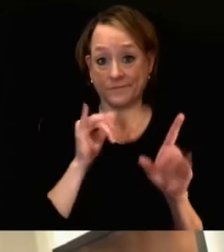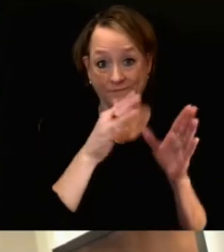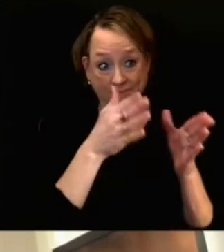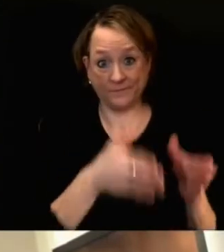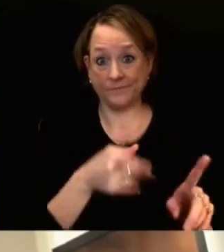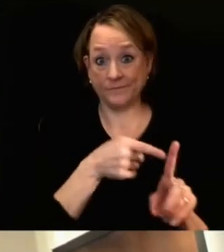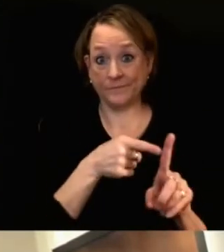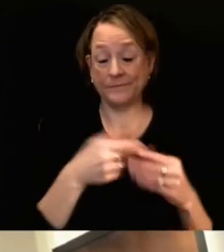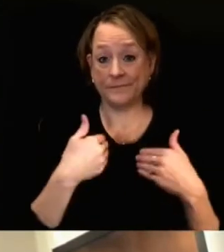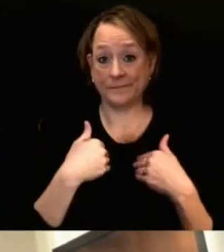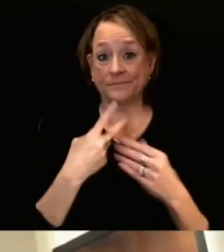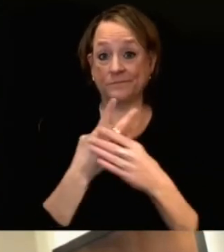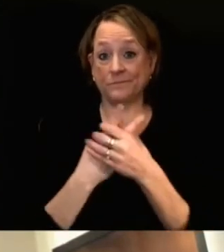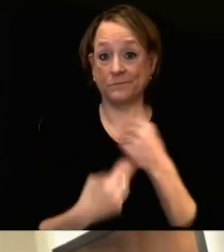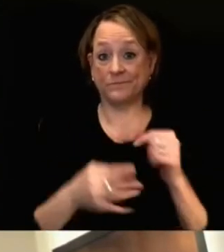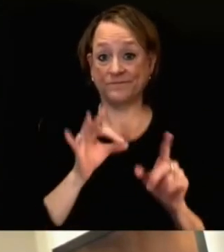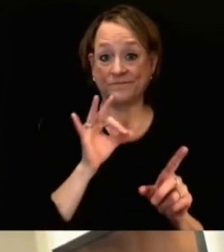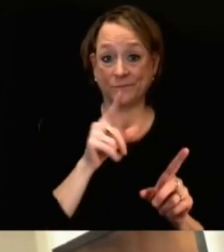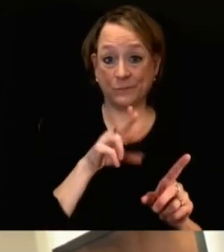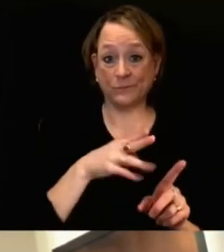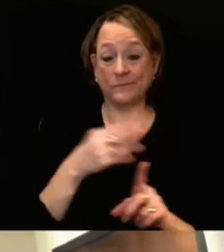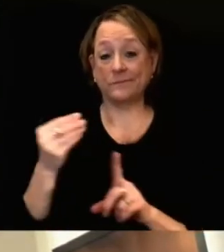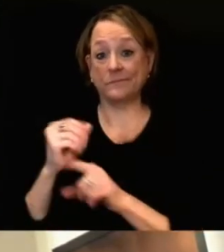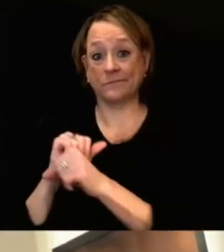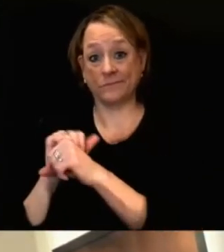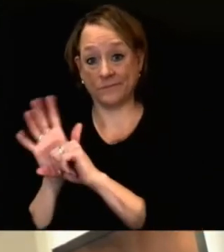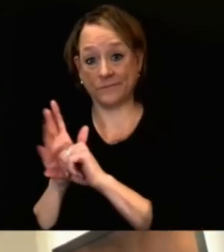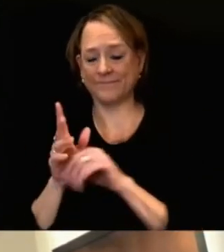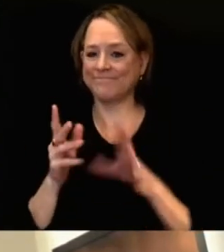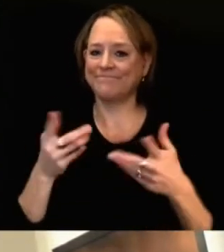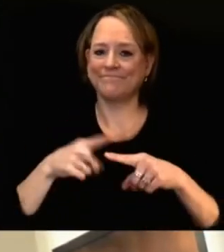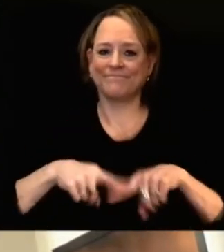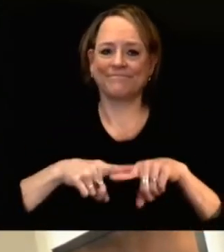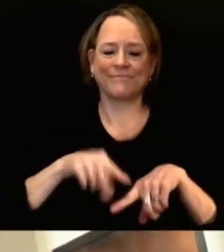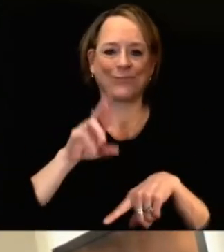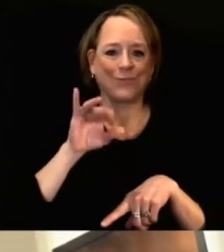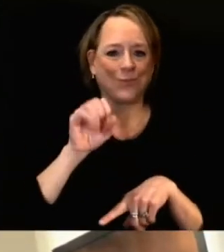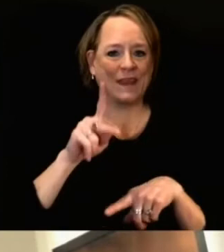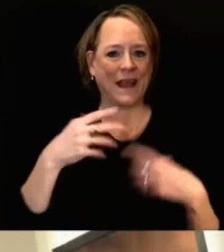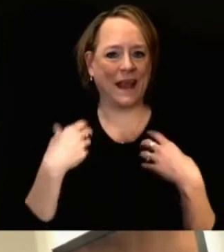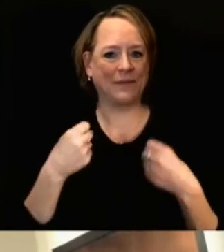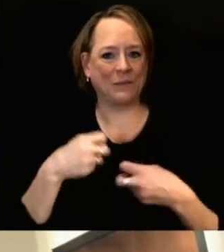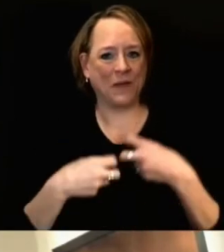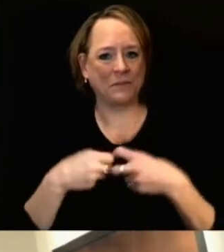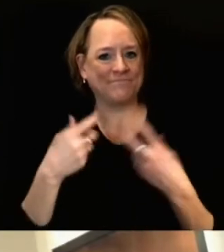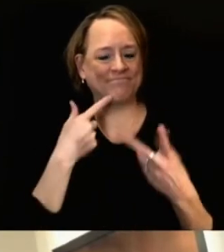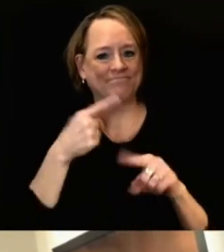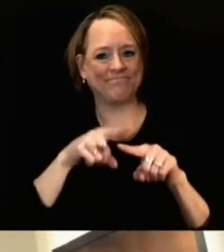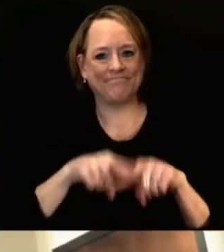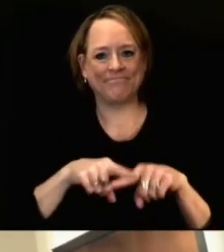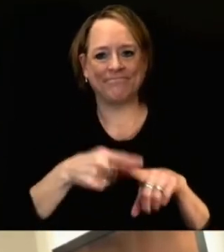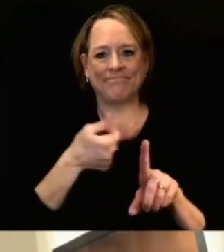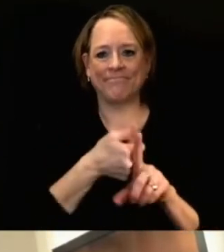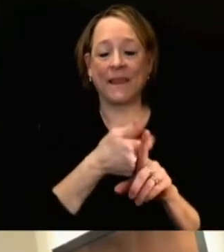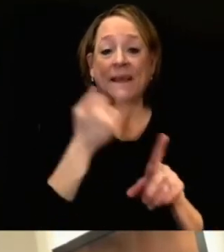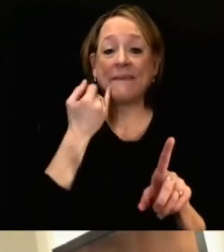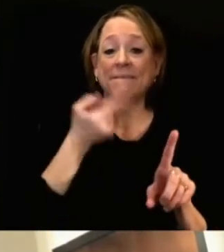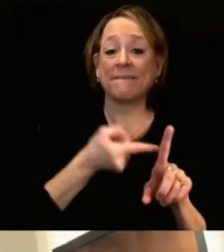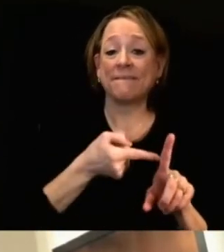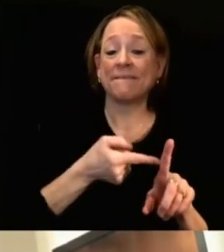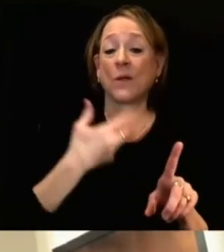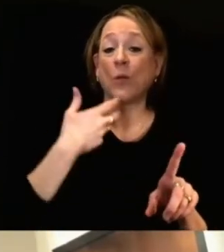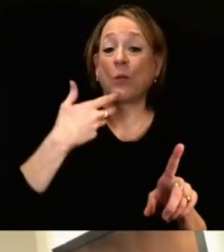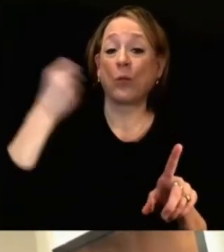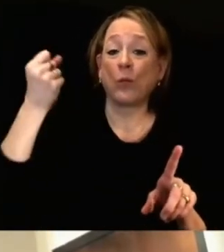have other medical problems or risk of hospitalization or are older. We also have antiviral medications for